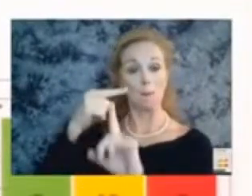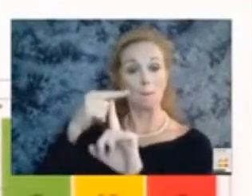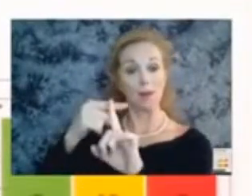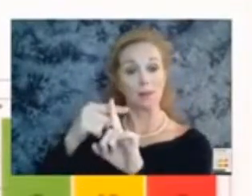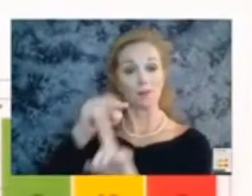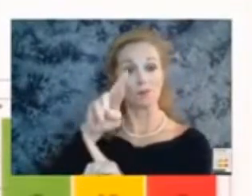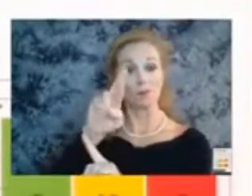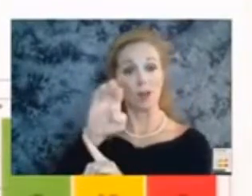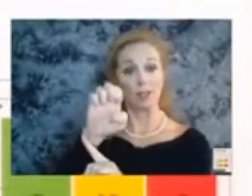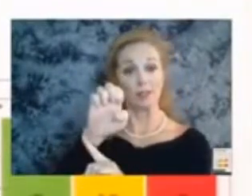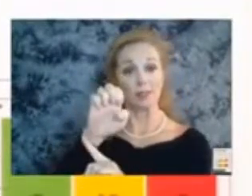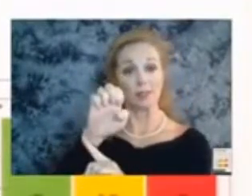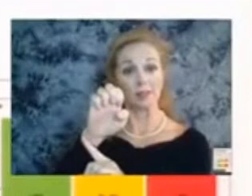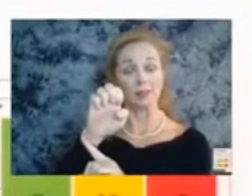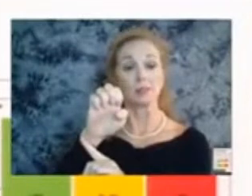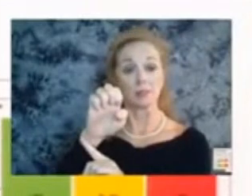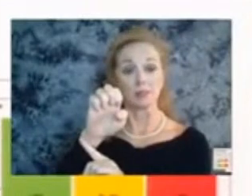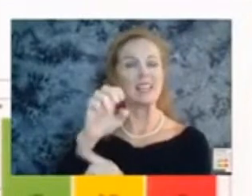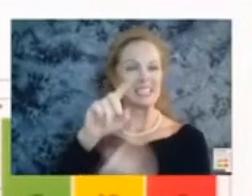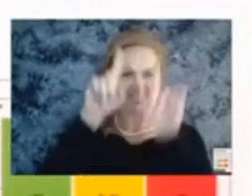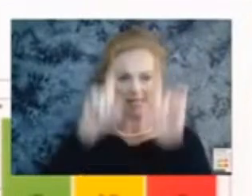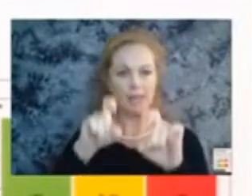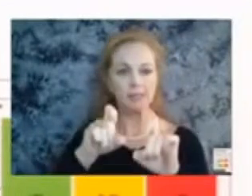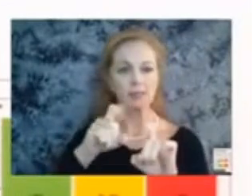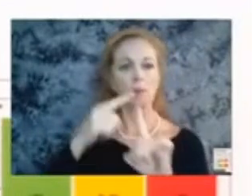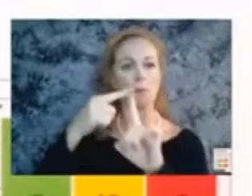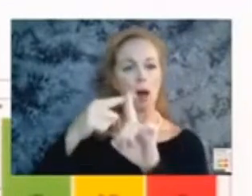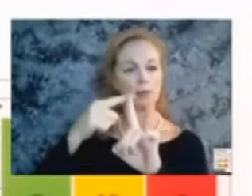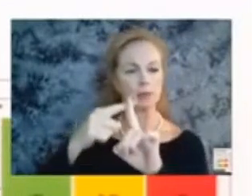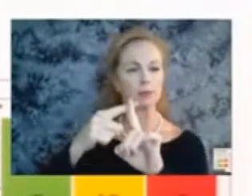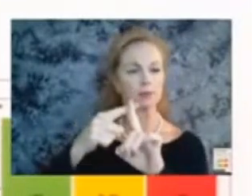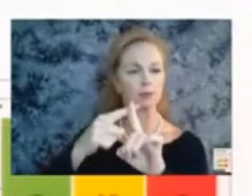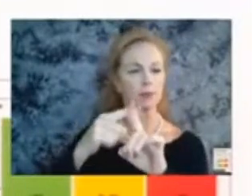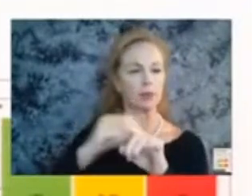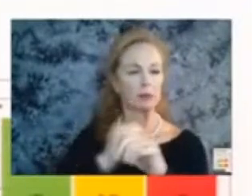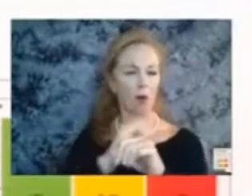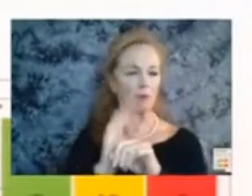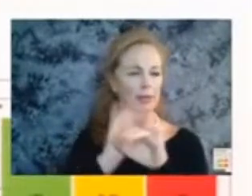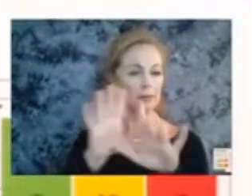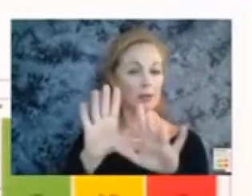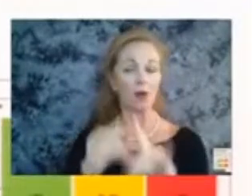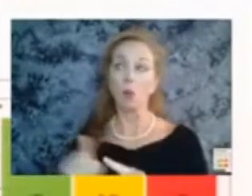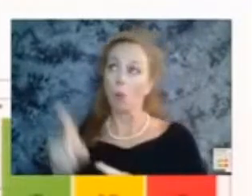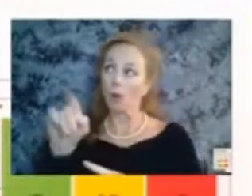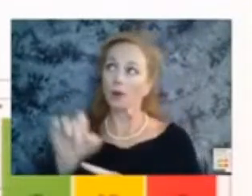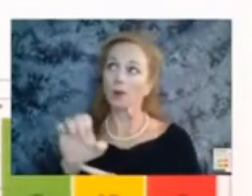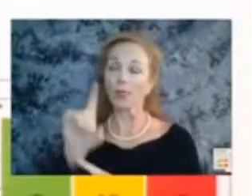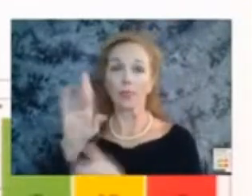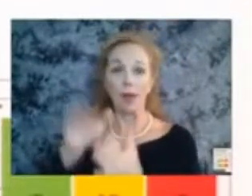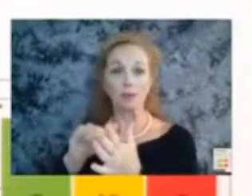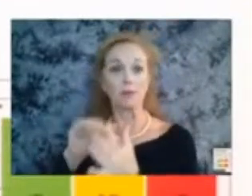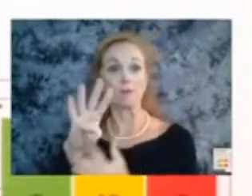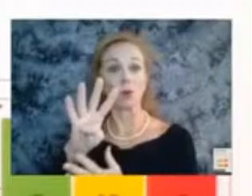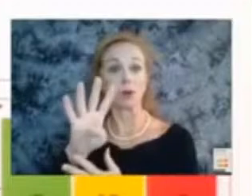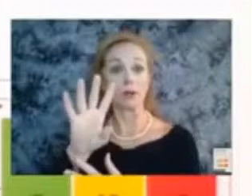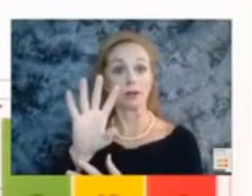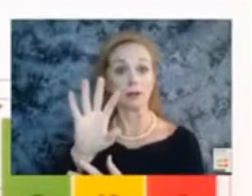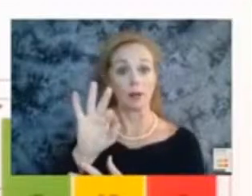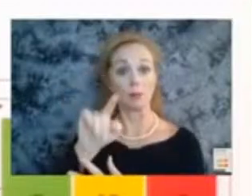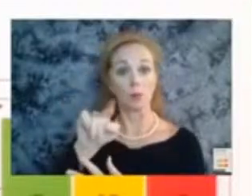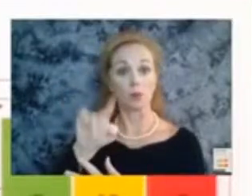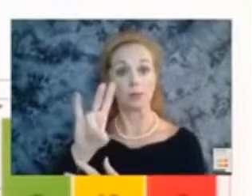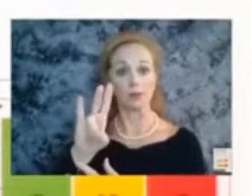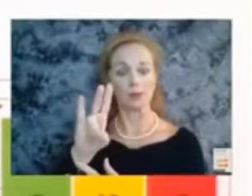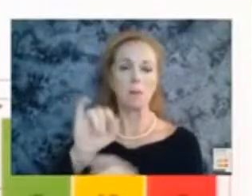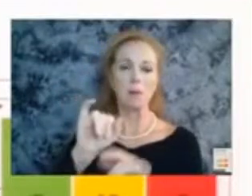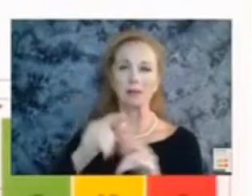over, that's test positive, cases per 100,000 at 49.7, which would put us in the